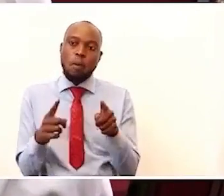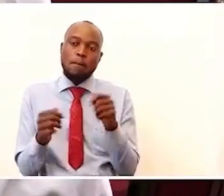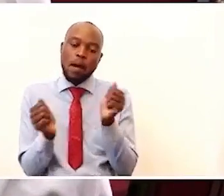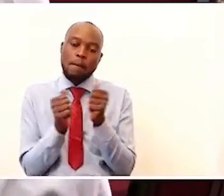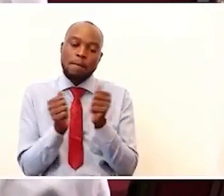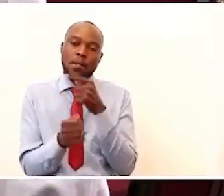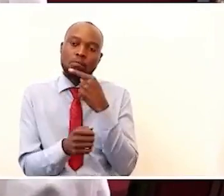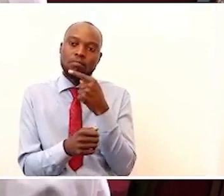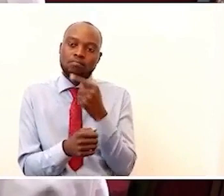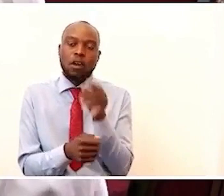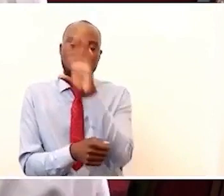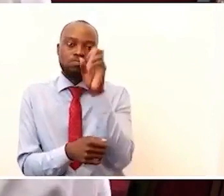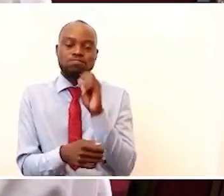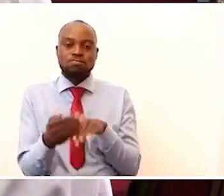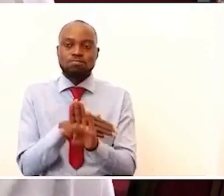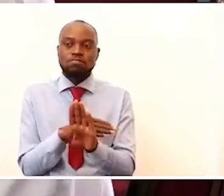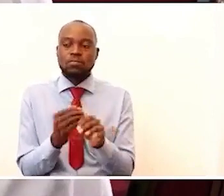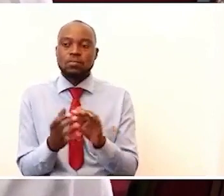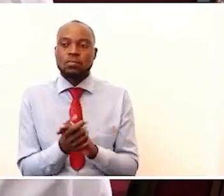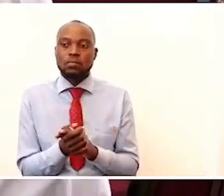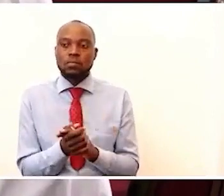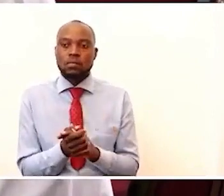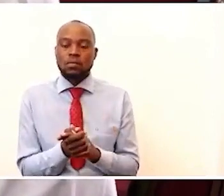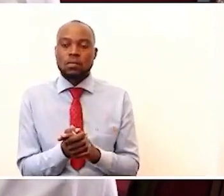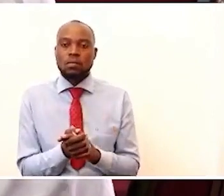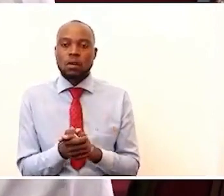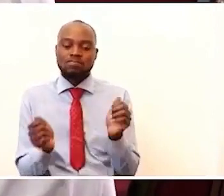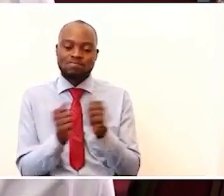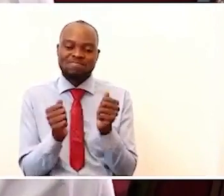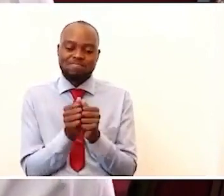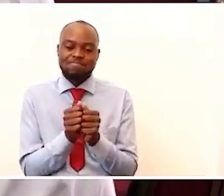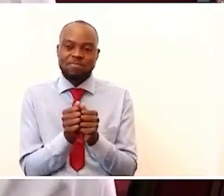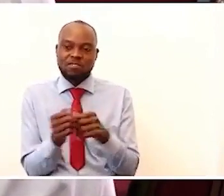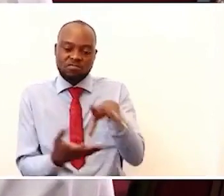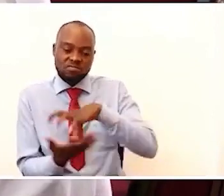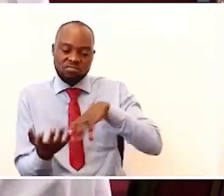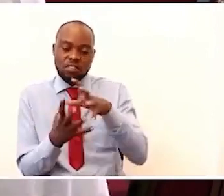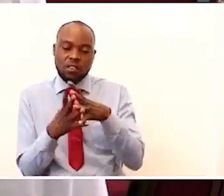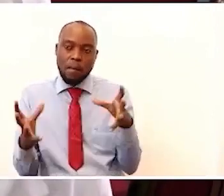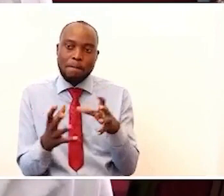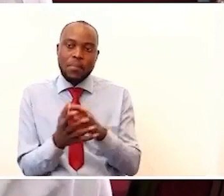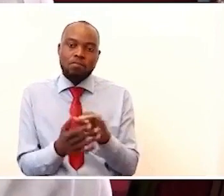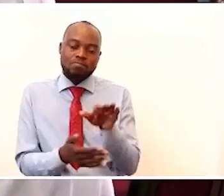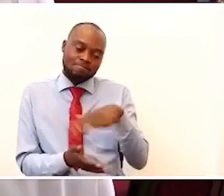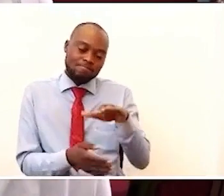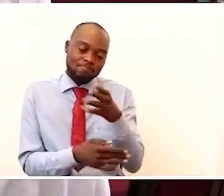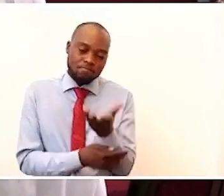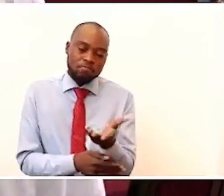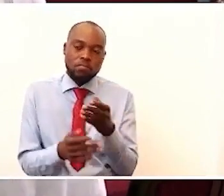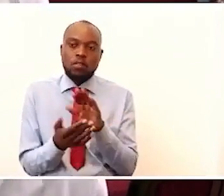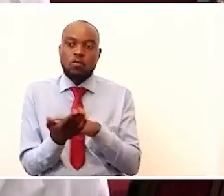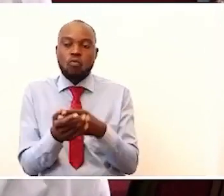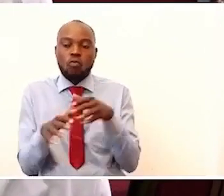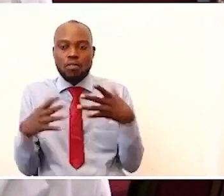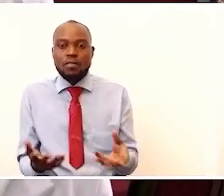African Export-Import Bank. And there are many criticisms one can make of those institutions, but why do we think